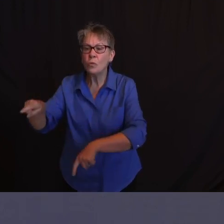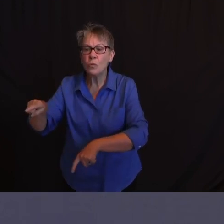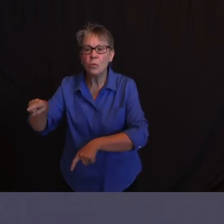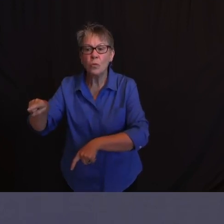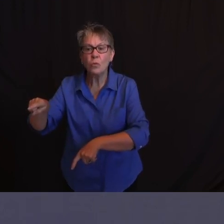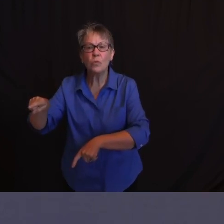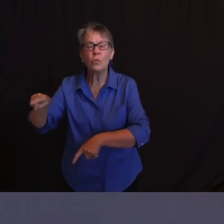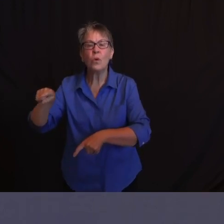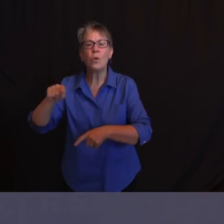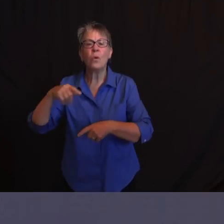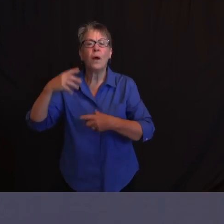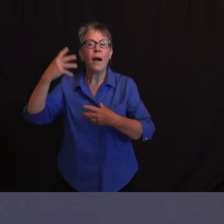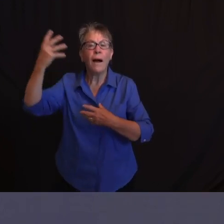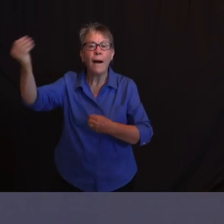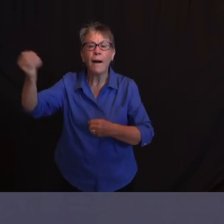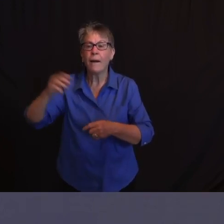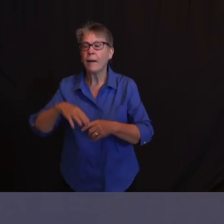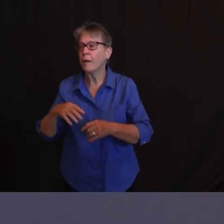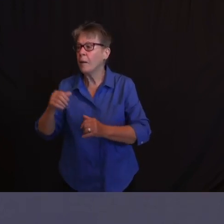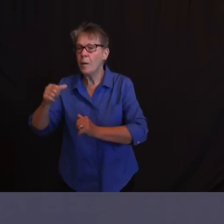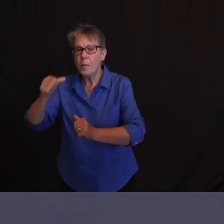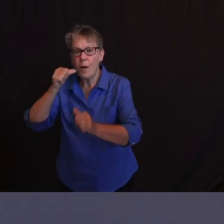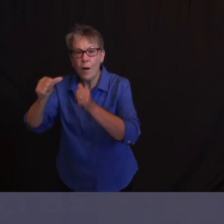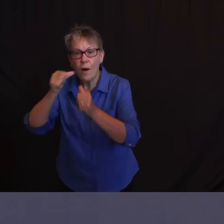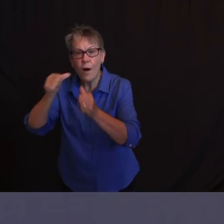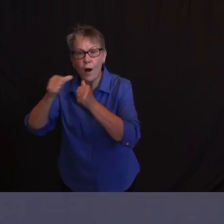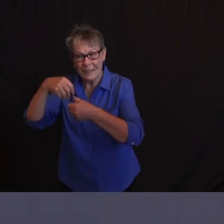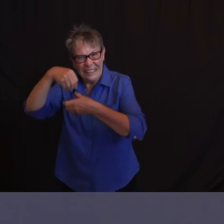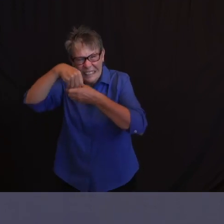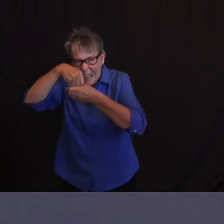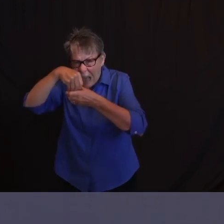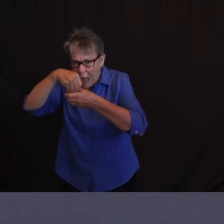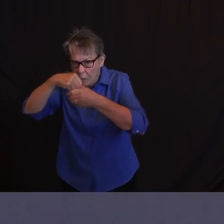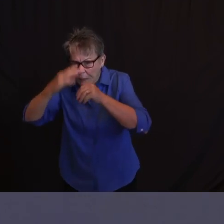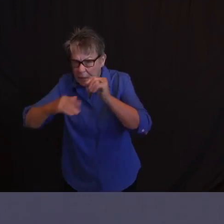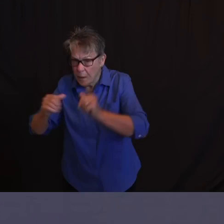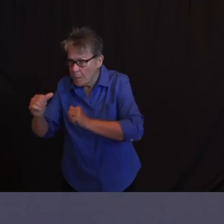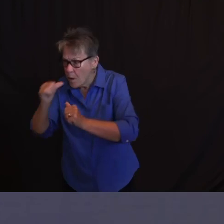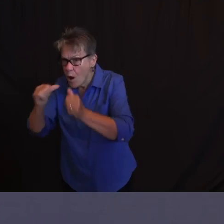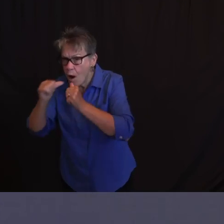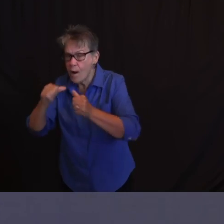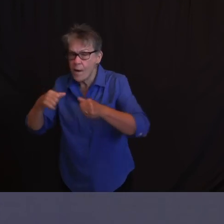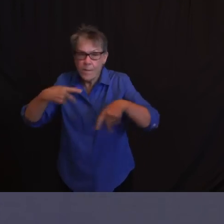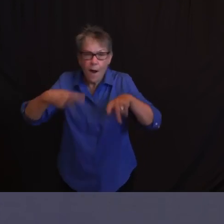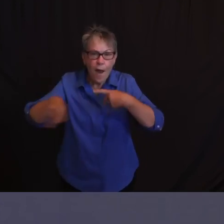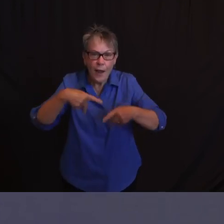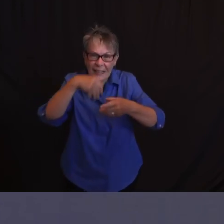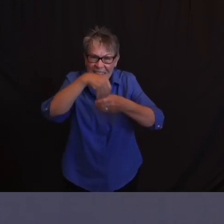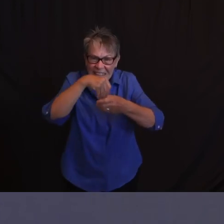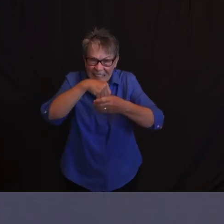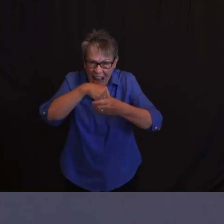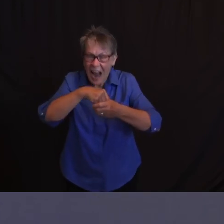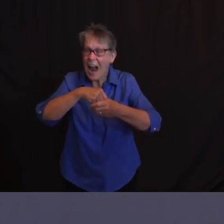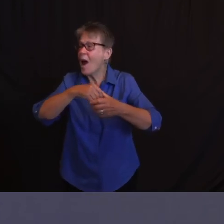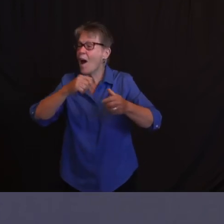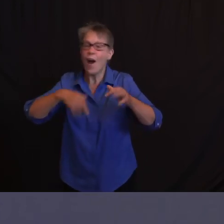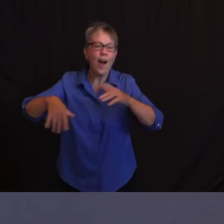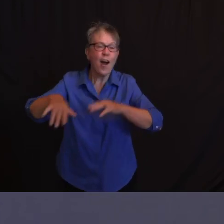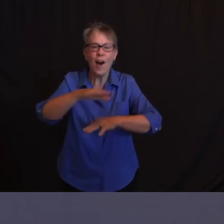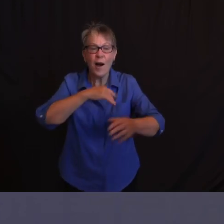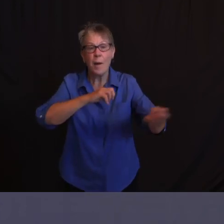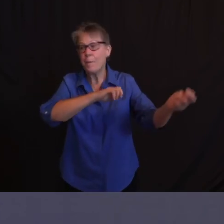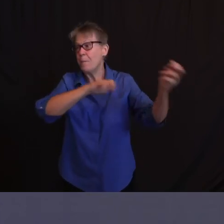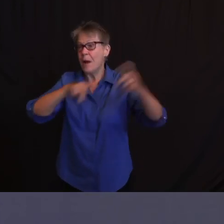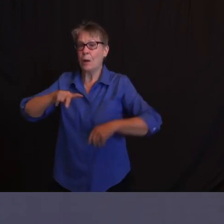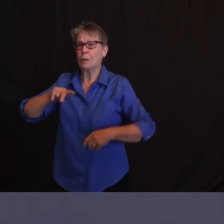with someone who had COVID, or even indirectly with someone who had COVID, clearly if you're symptomatic, for all